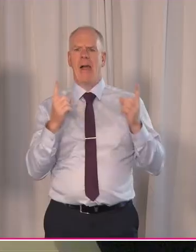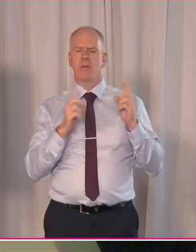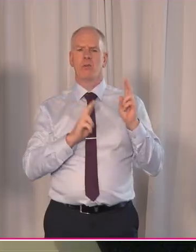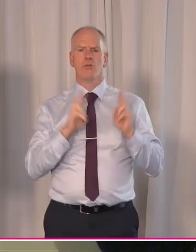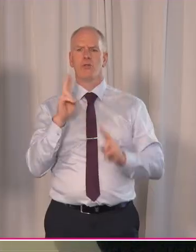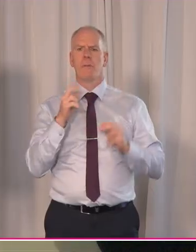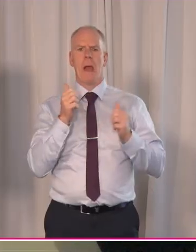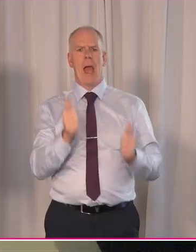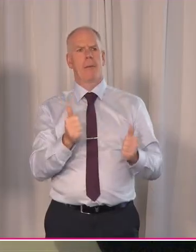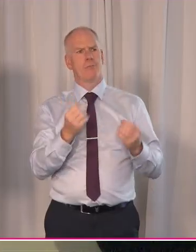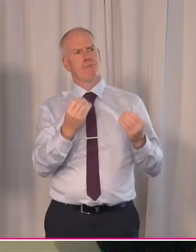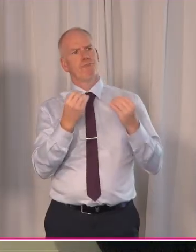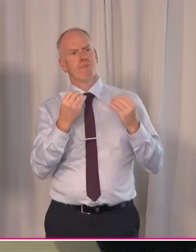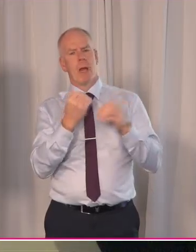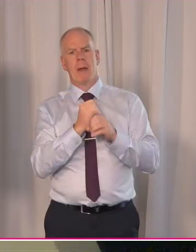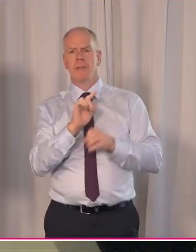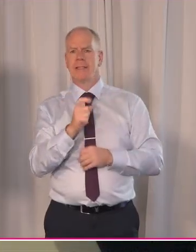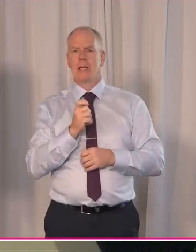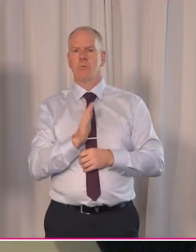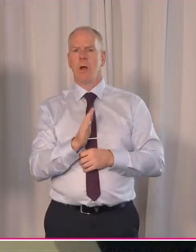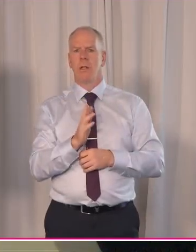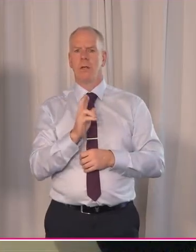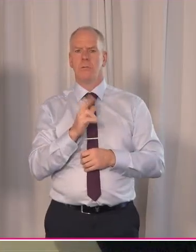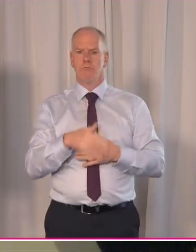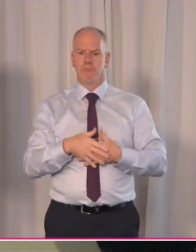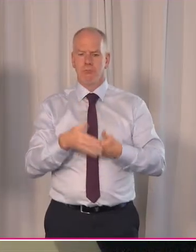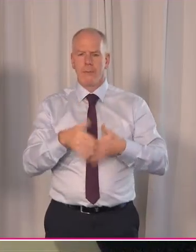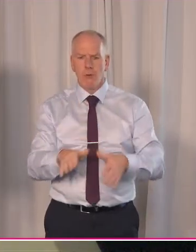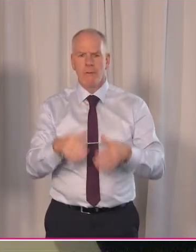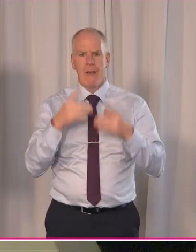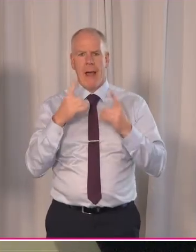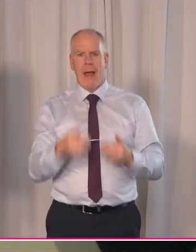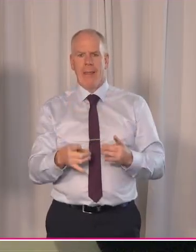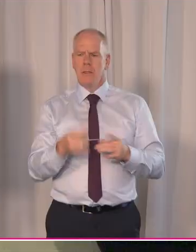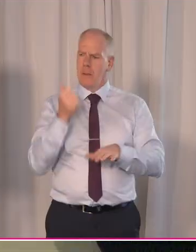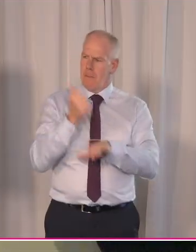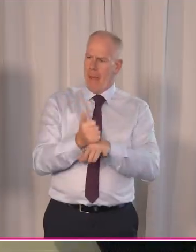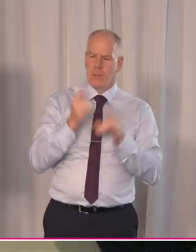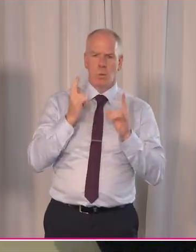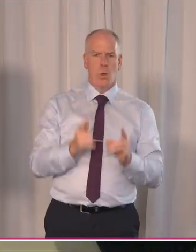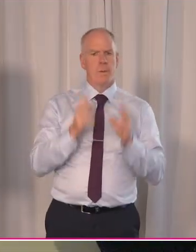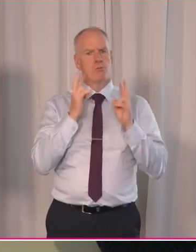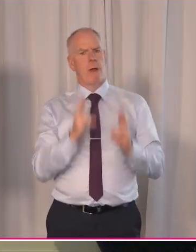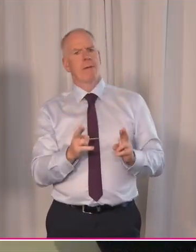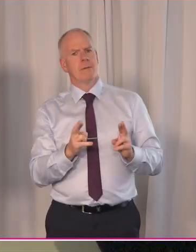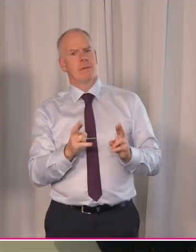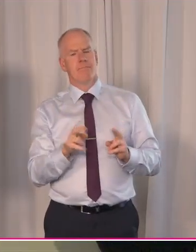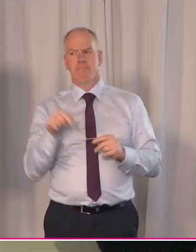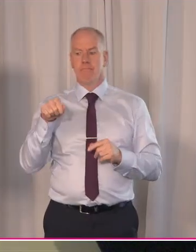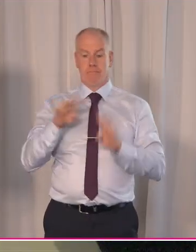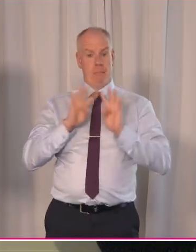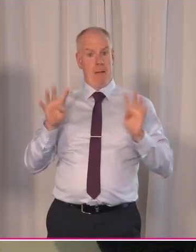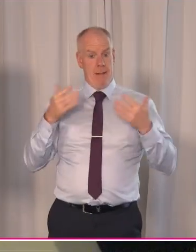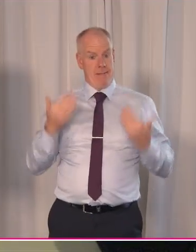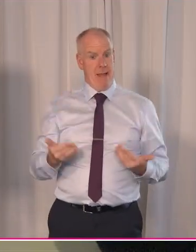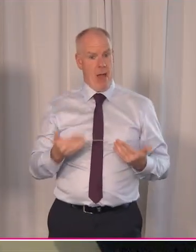and reproductive health as a basic human right. And I think this particular session is